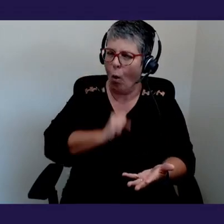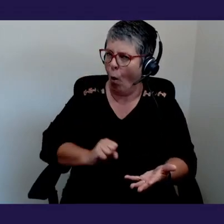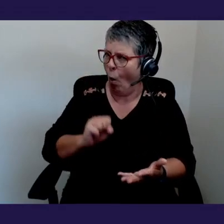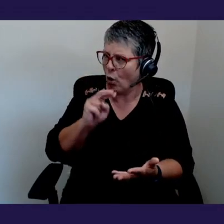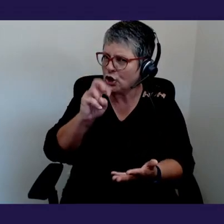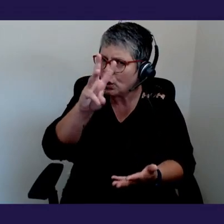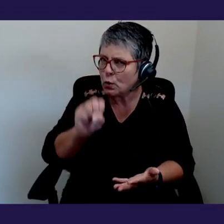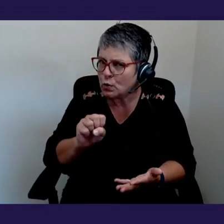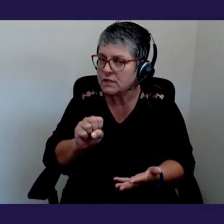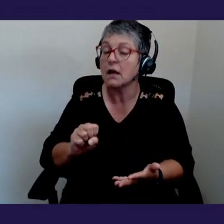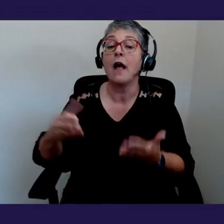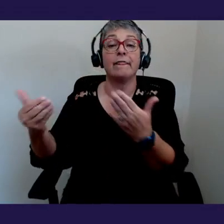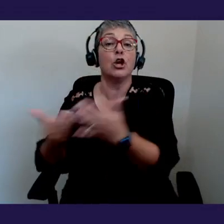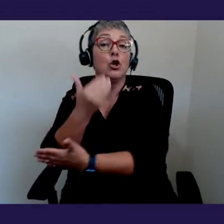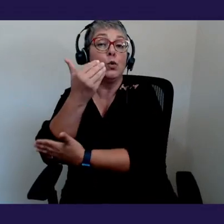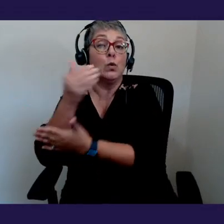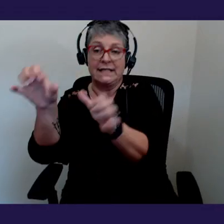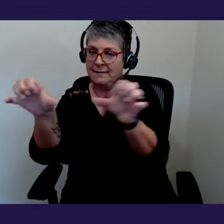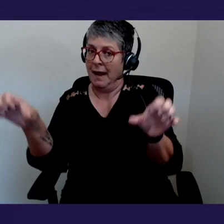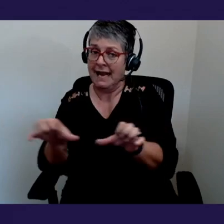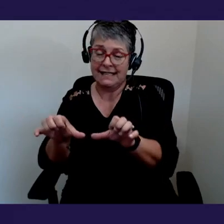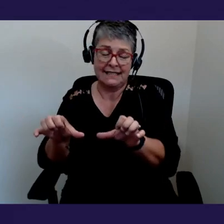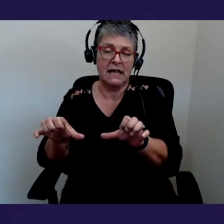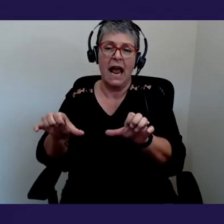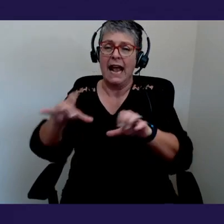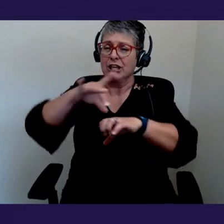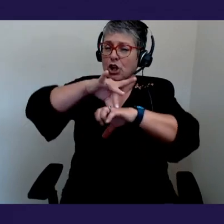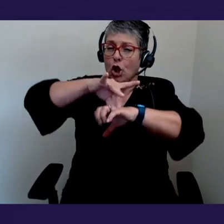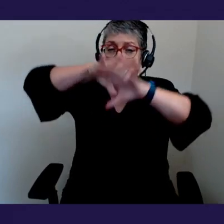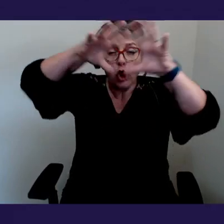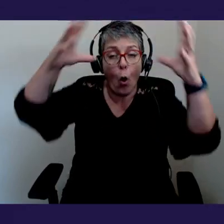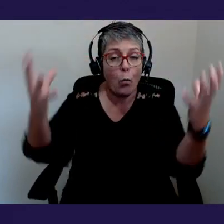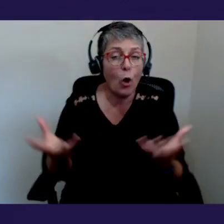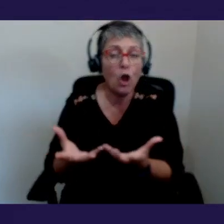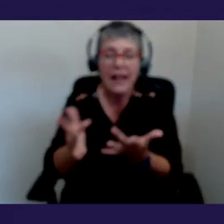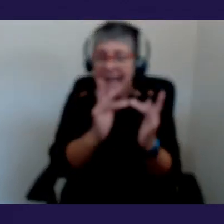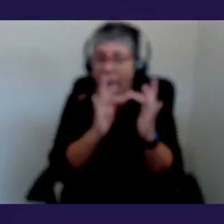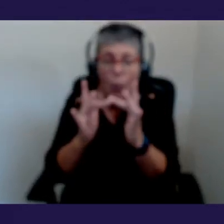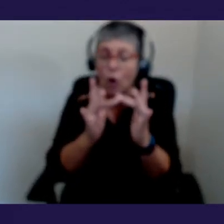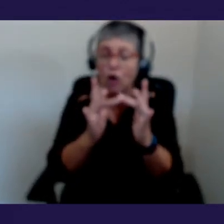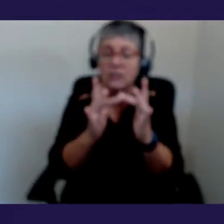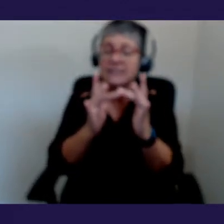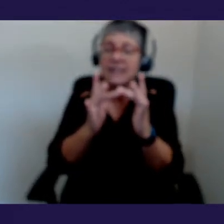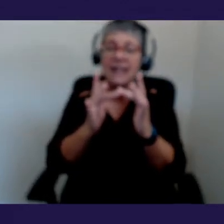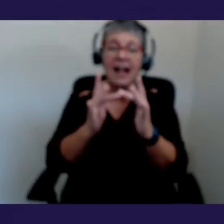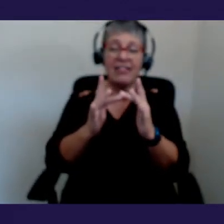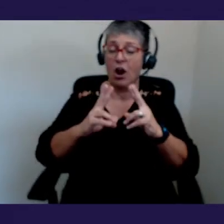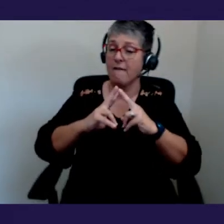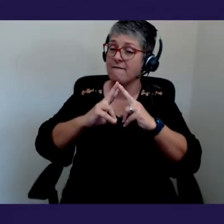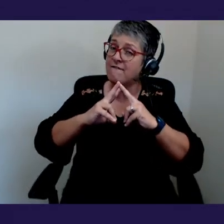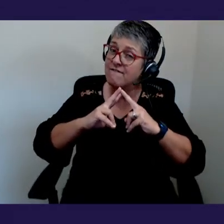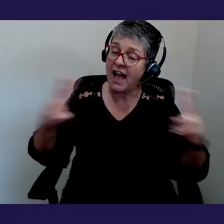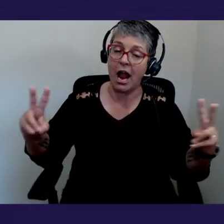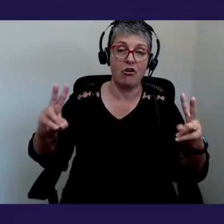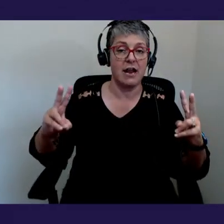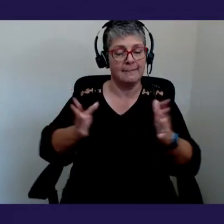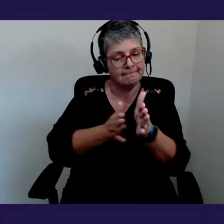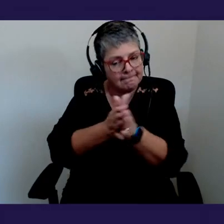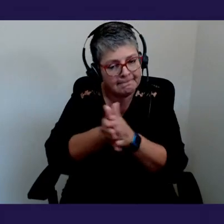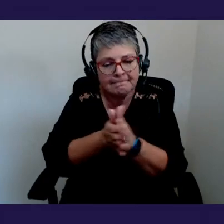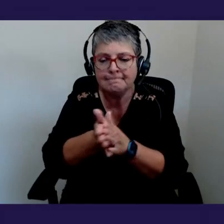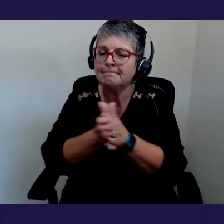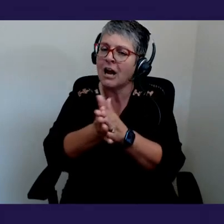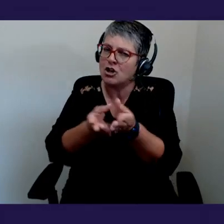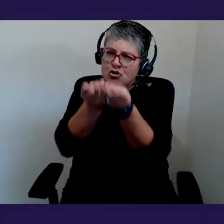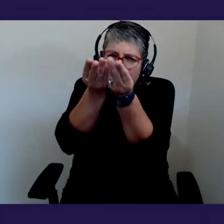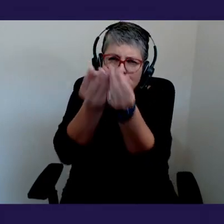are whole vast global networks of people and organizations who are highly incentivized to crush you the moment you get out there and start